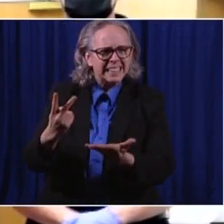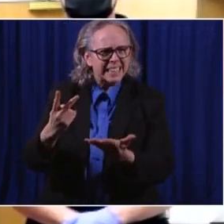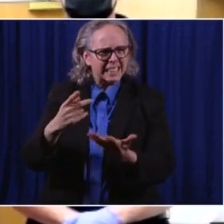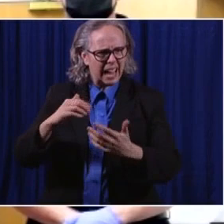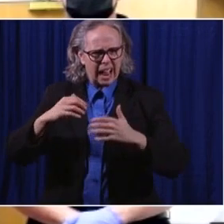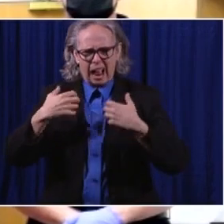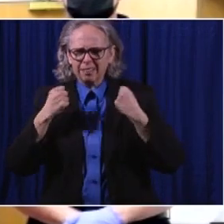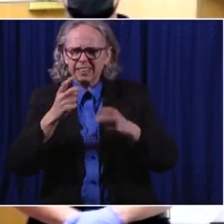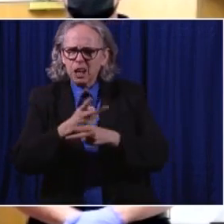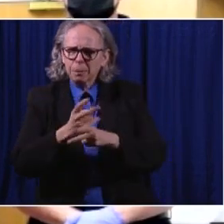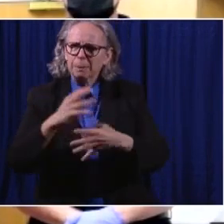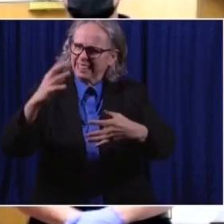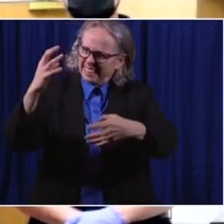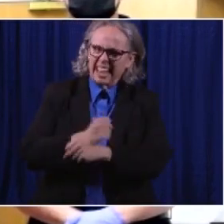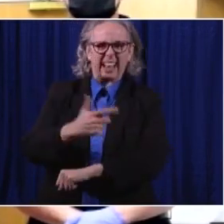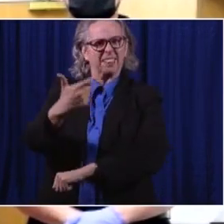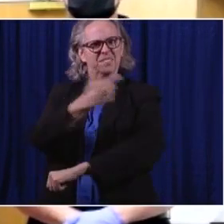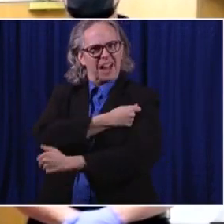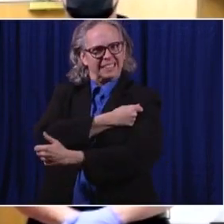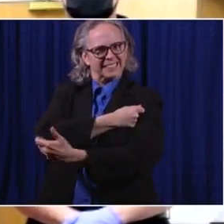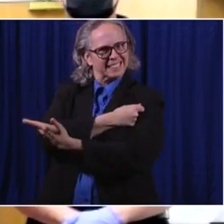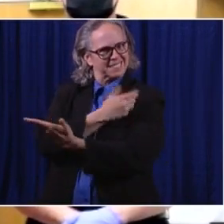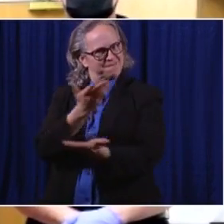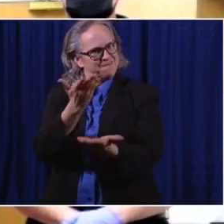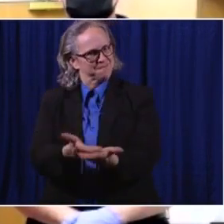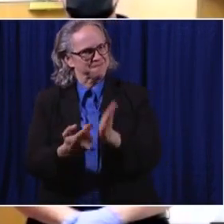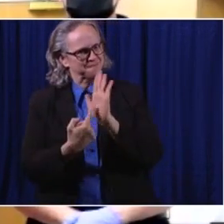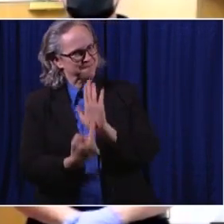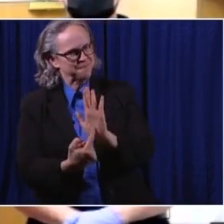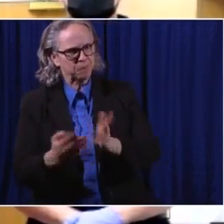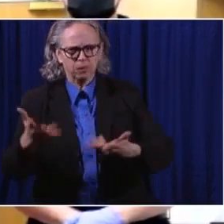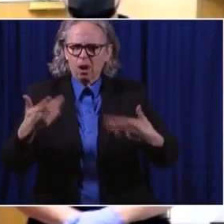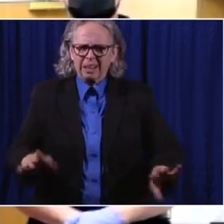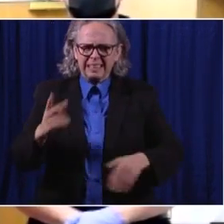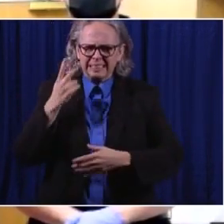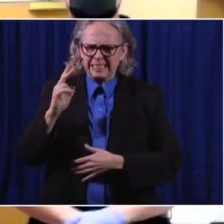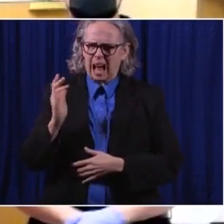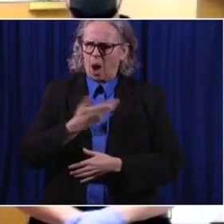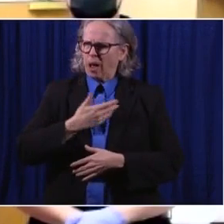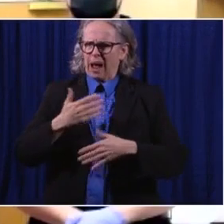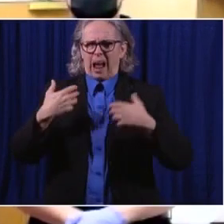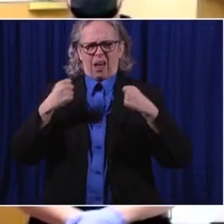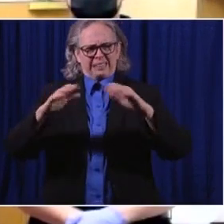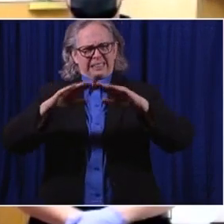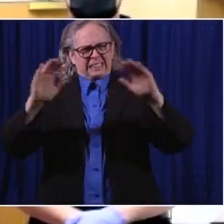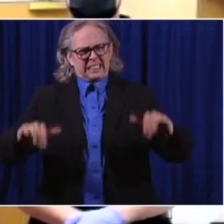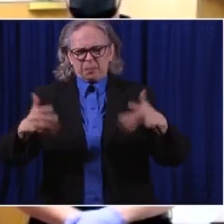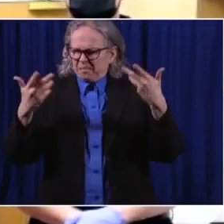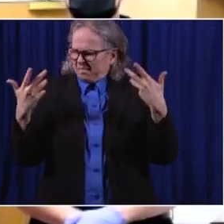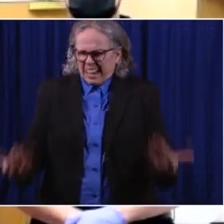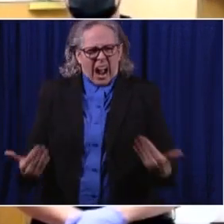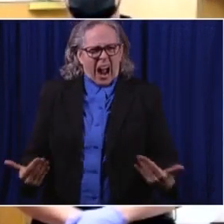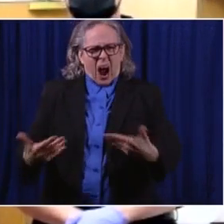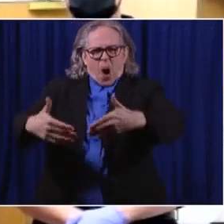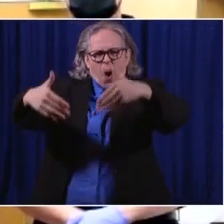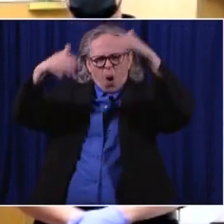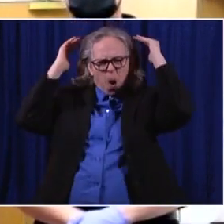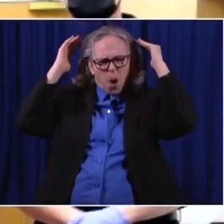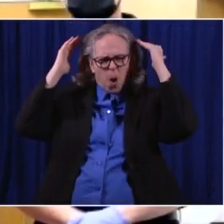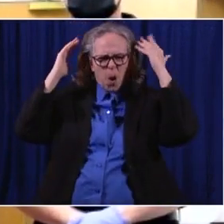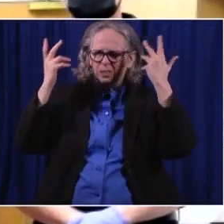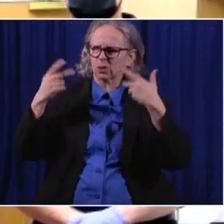our healthcare system has been stressed, and of course, EMS calls have gone up. Many of our EMS agencies have been